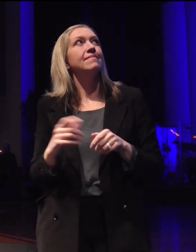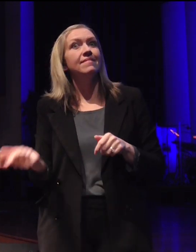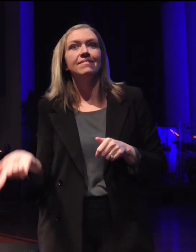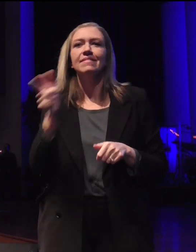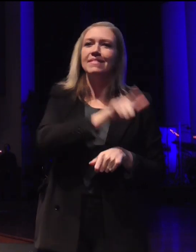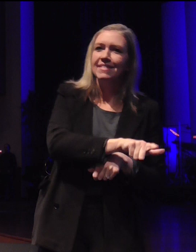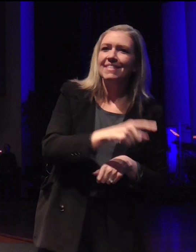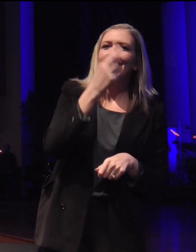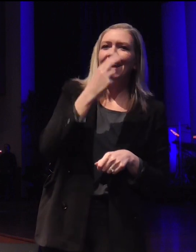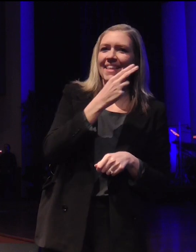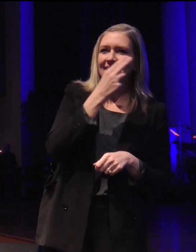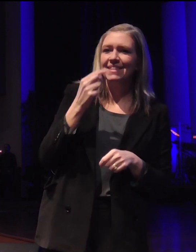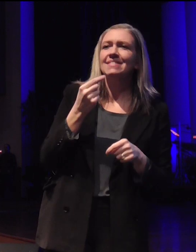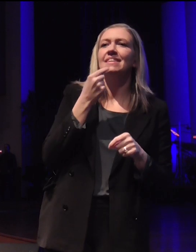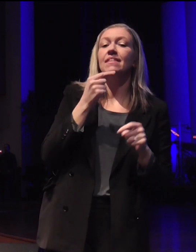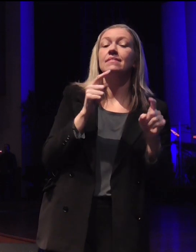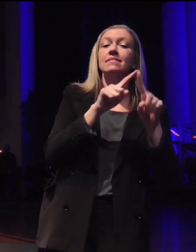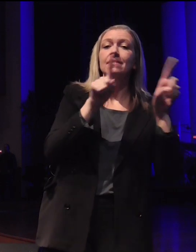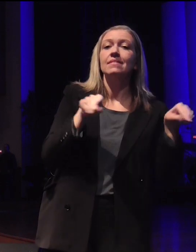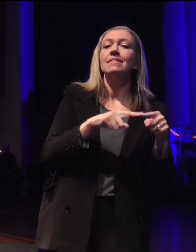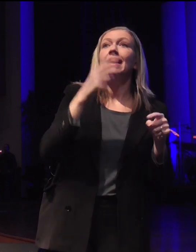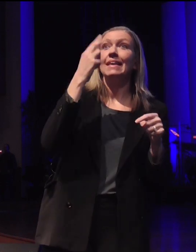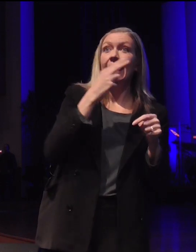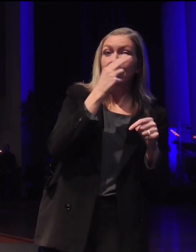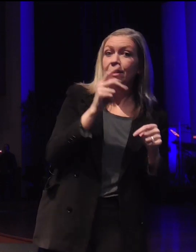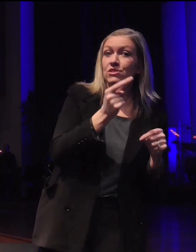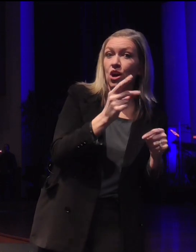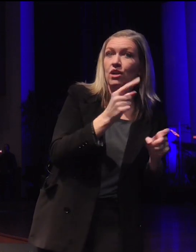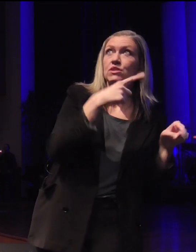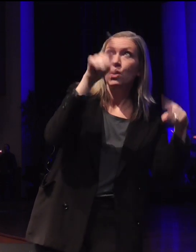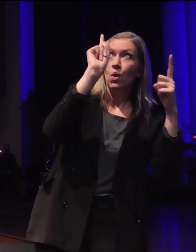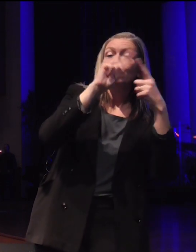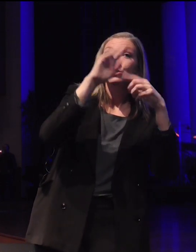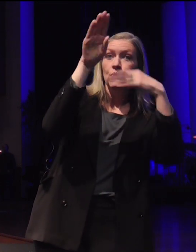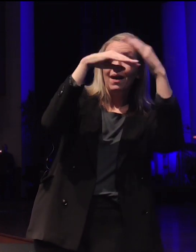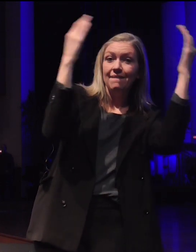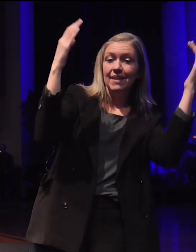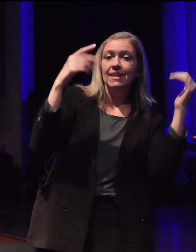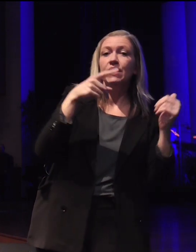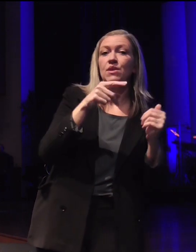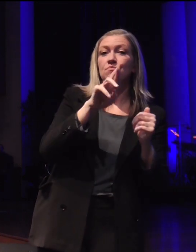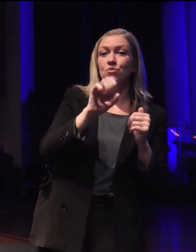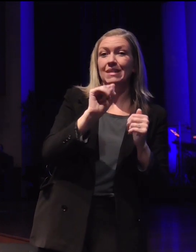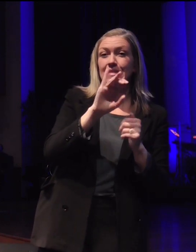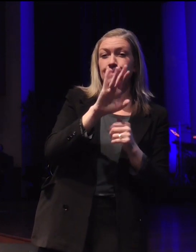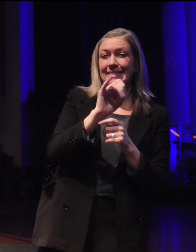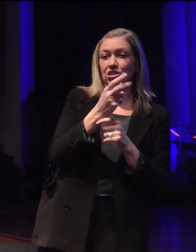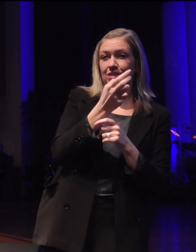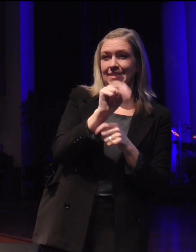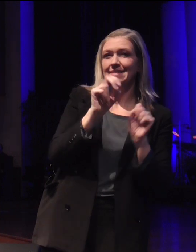So the Catholics said, Catholic dogs go to heaven, Presbyterians can talk to their pastor.